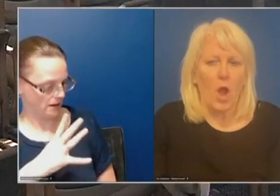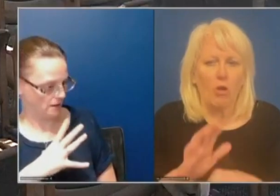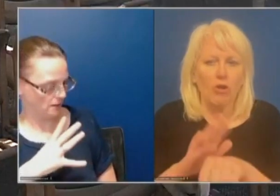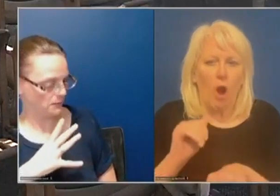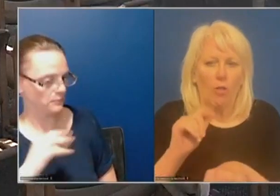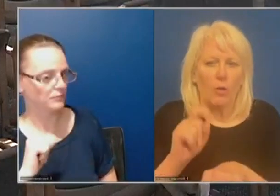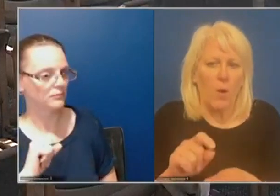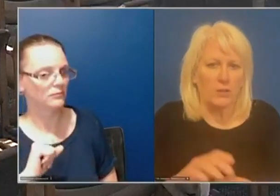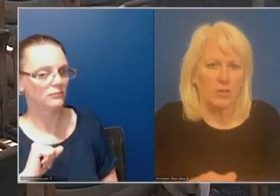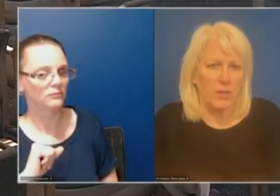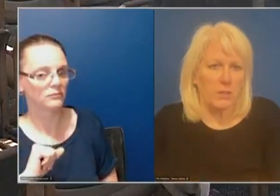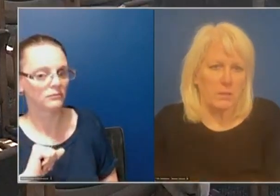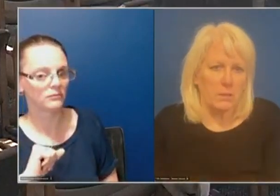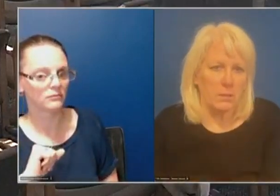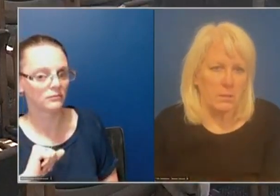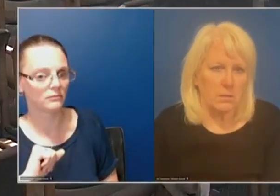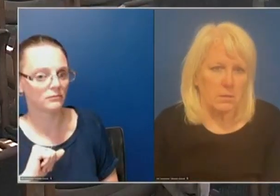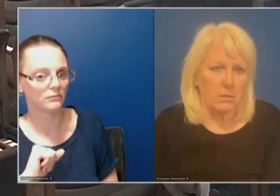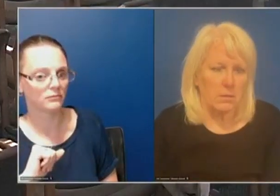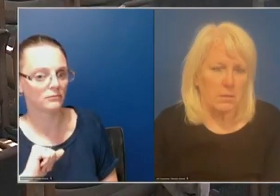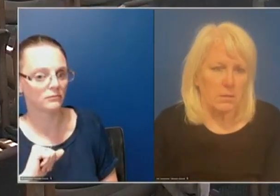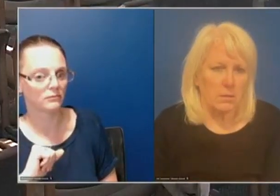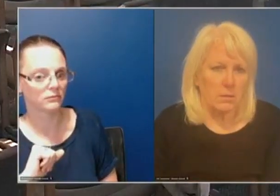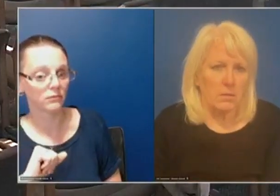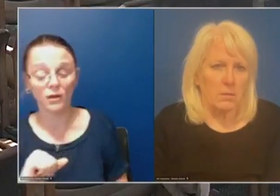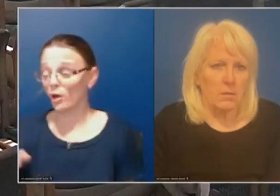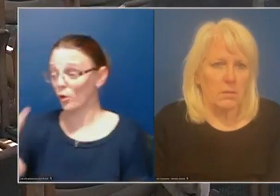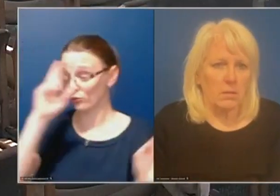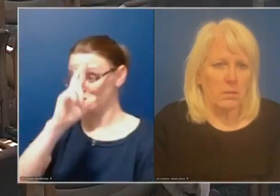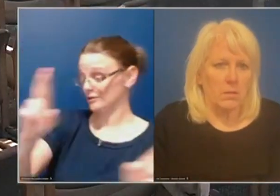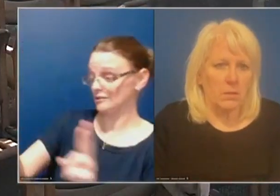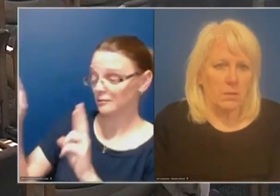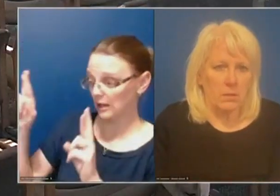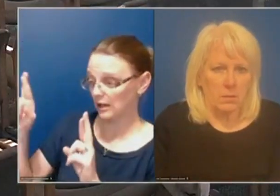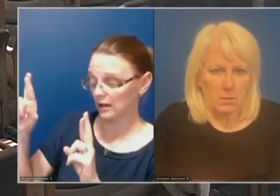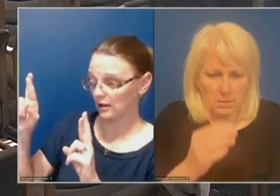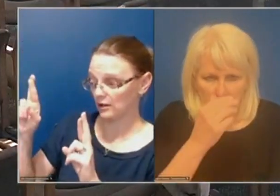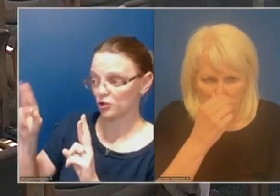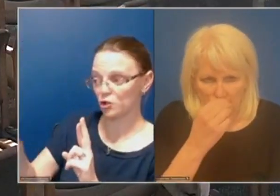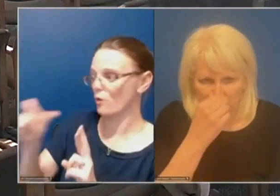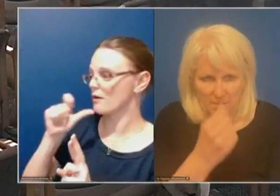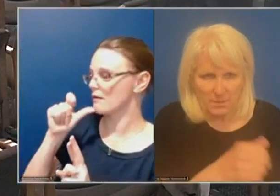meeting. I need With you all to due wrap- respect, Chair Representative Deal, I Nose, need you to are wrap it up. uninformed.